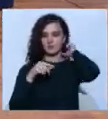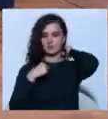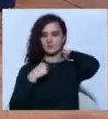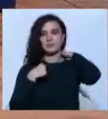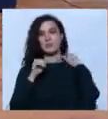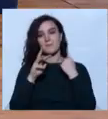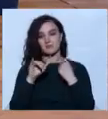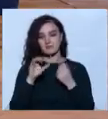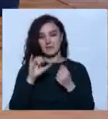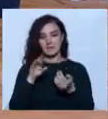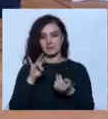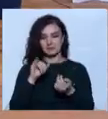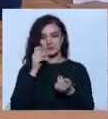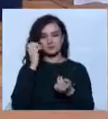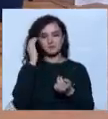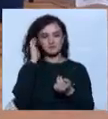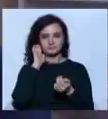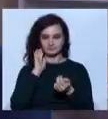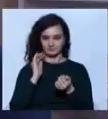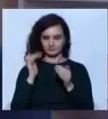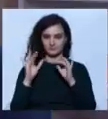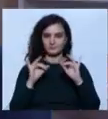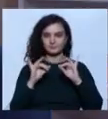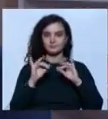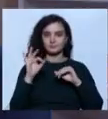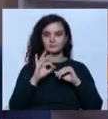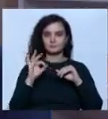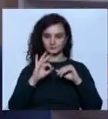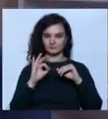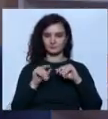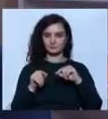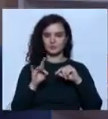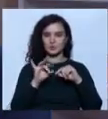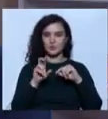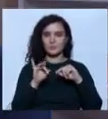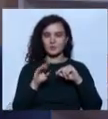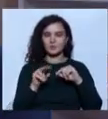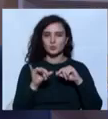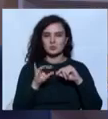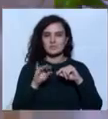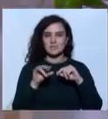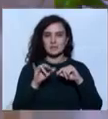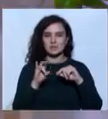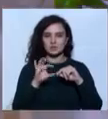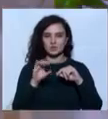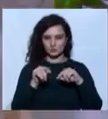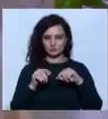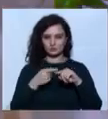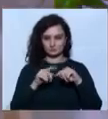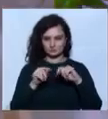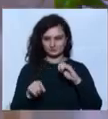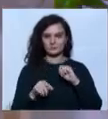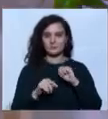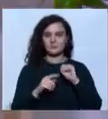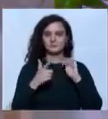I'm Miss Samantha, and today we'll be discussing Treasure Island by Robert Louis Stevenson. And this is for grades